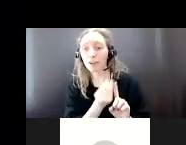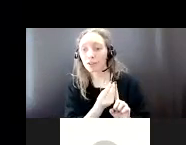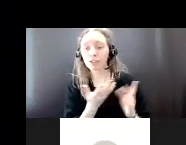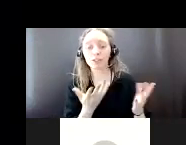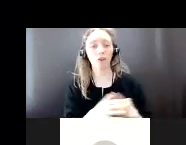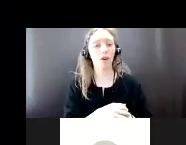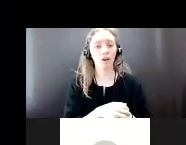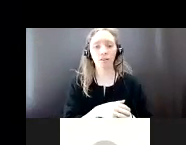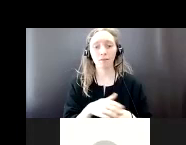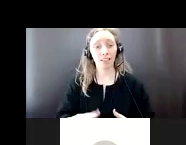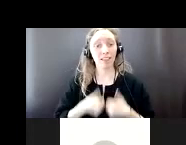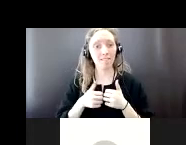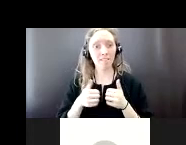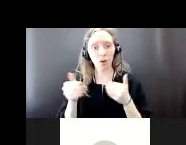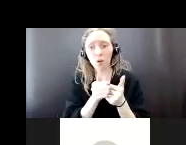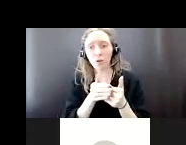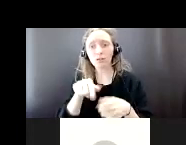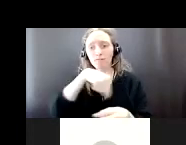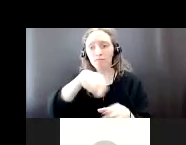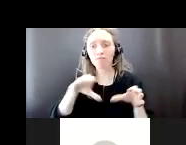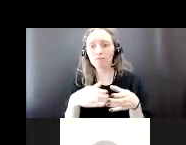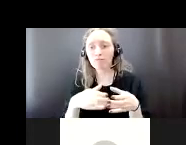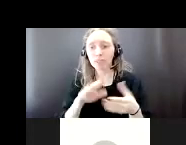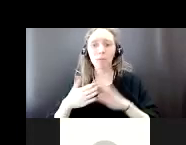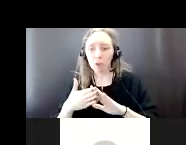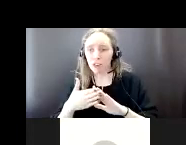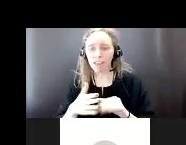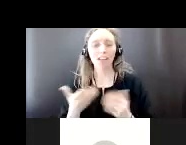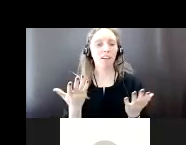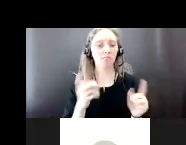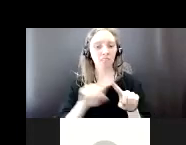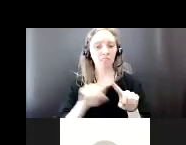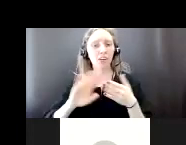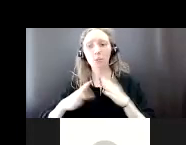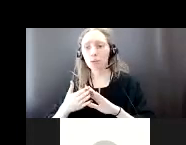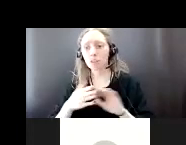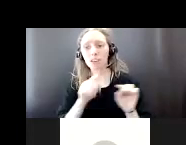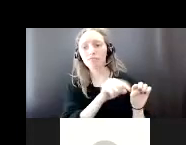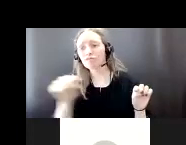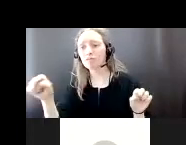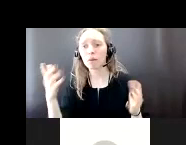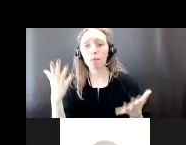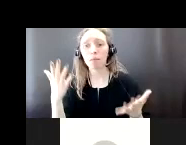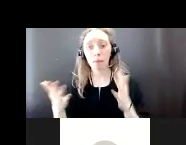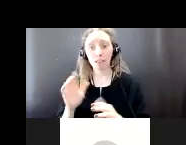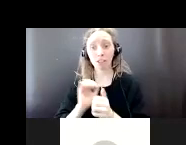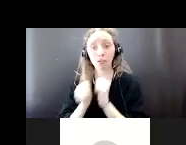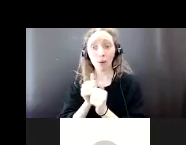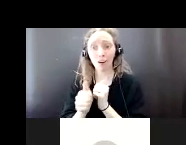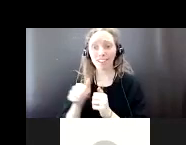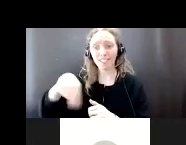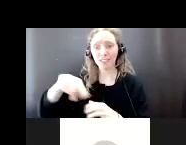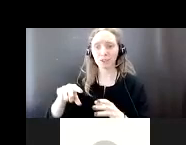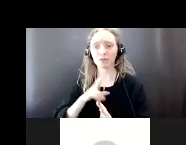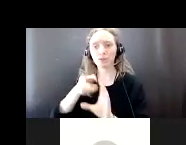same geographic region, maybe they share a common purpose. You like to play sports, so you're part of a sports club. You like